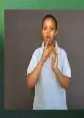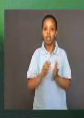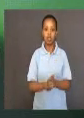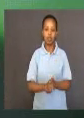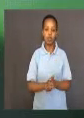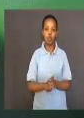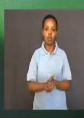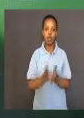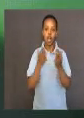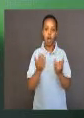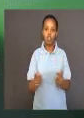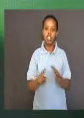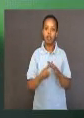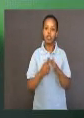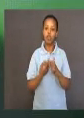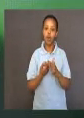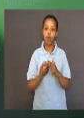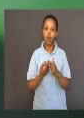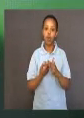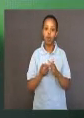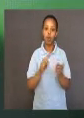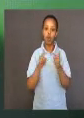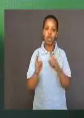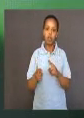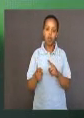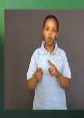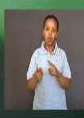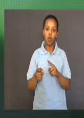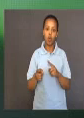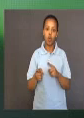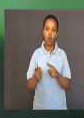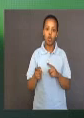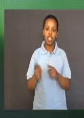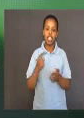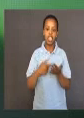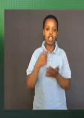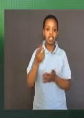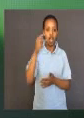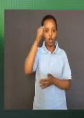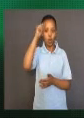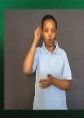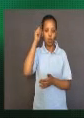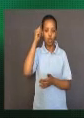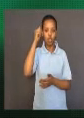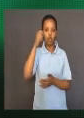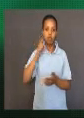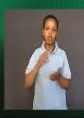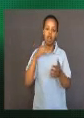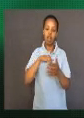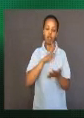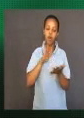Let us begin by talking about one of those theories,